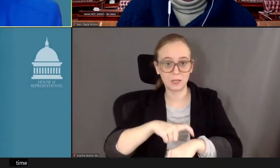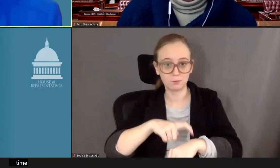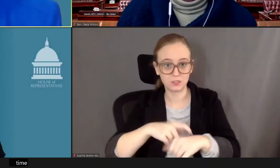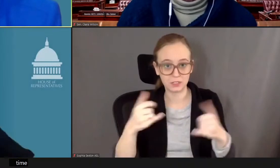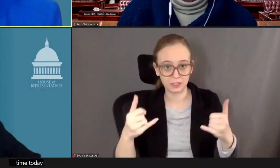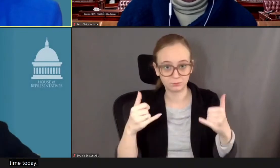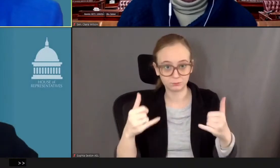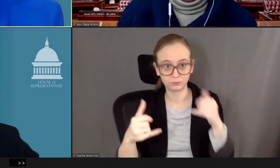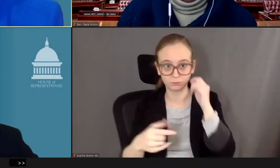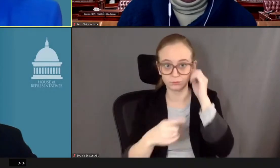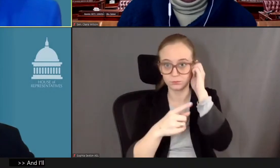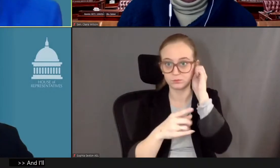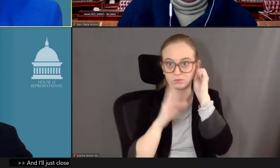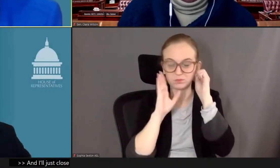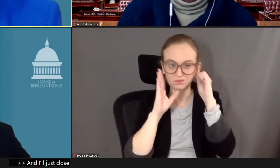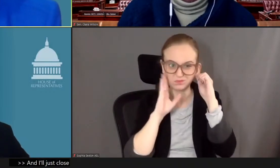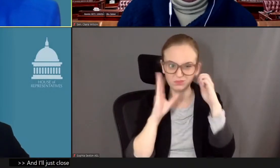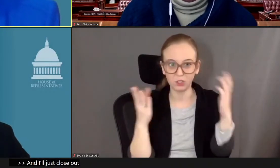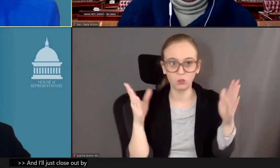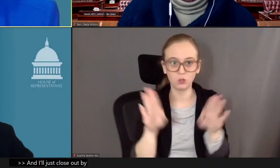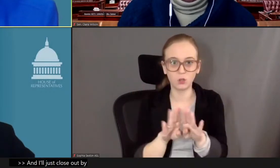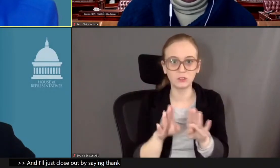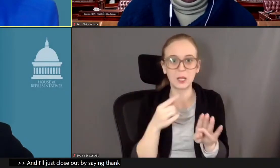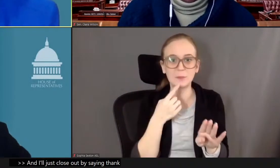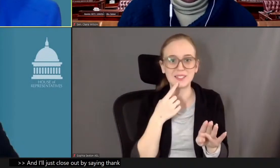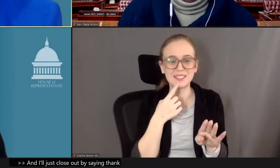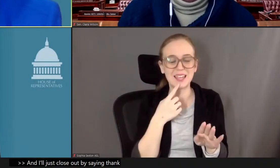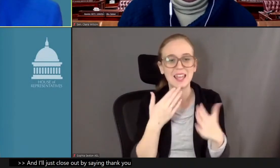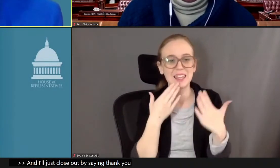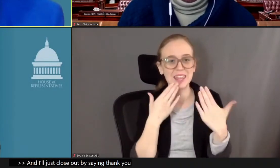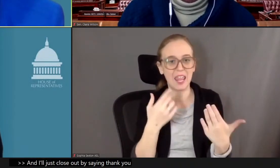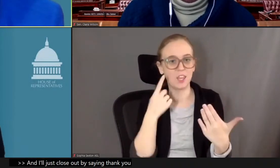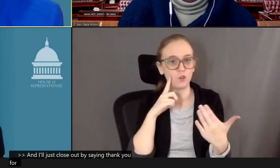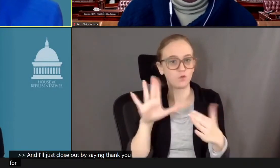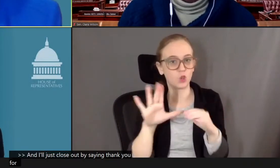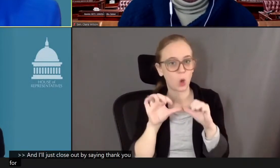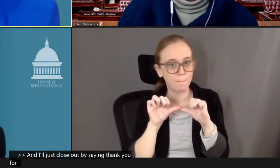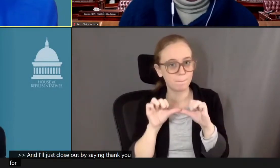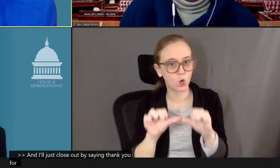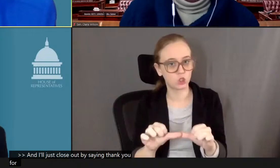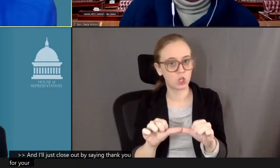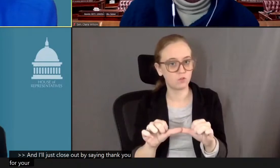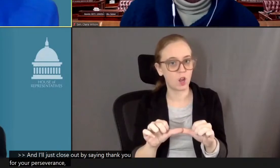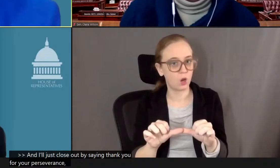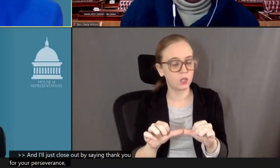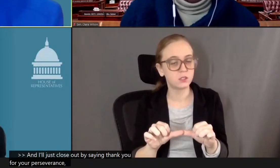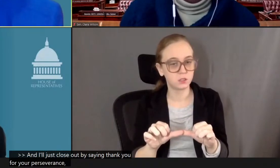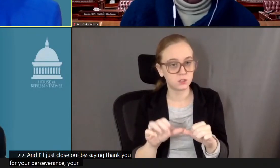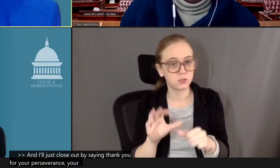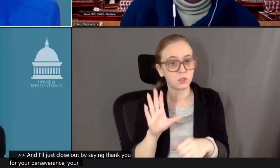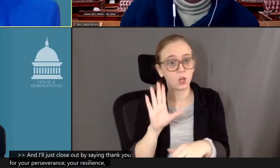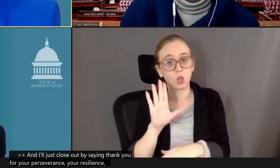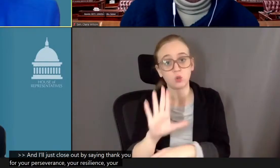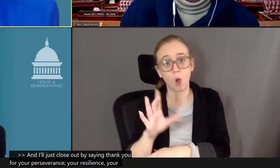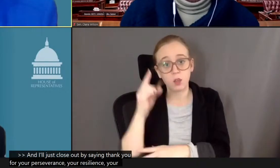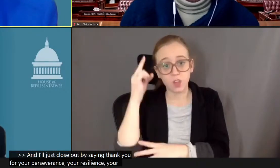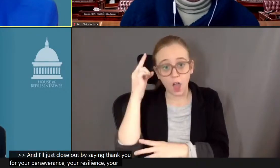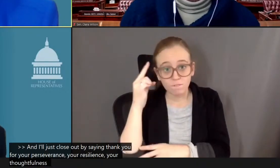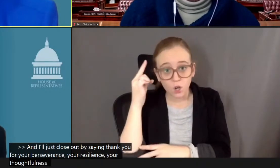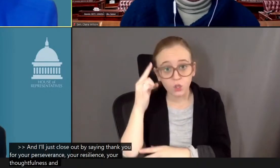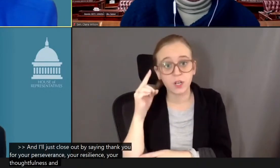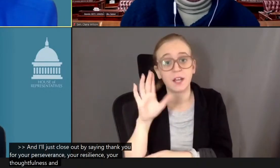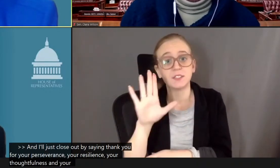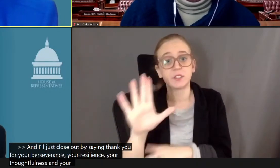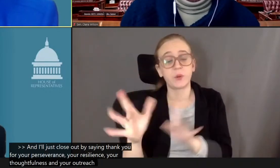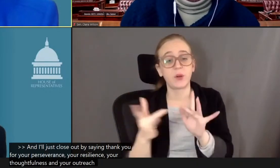And I'll just close out by saying thank you for your perseverance, your resilience, your thoughtfulness in your outreach to